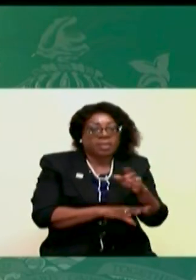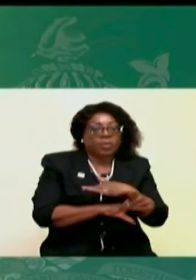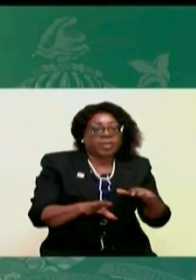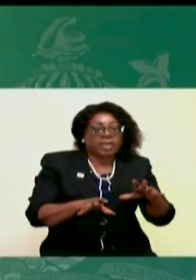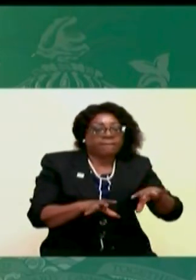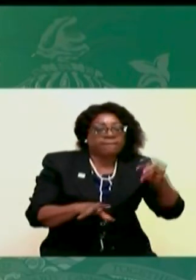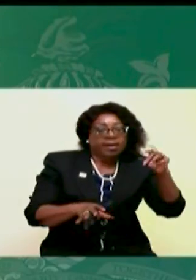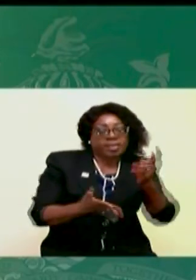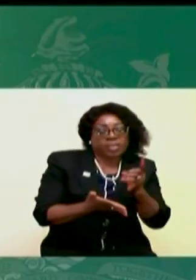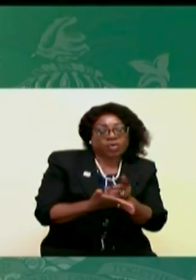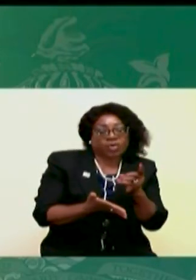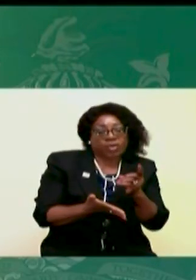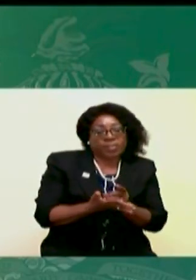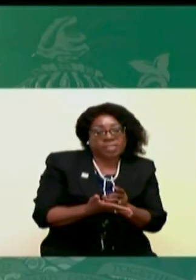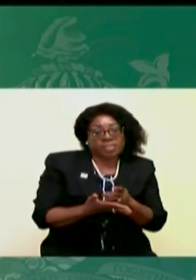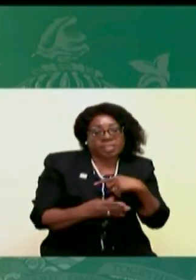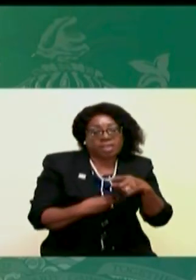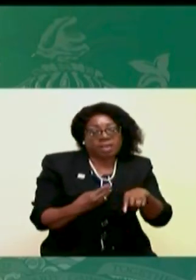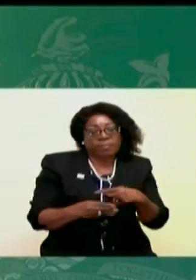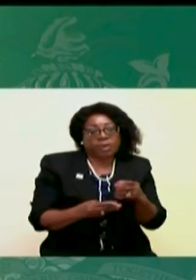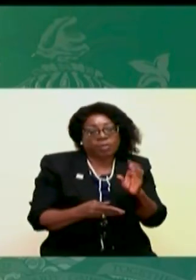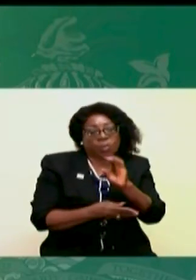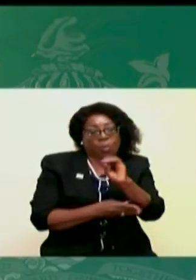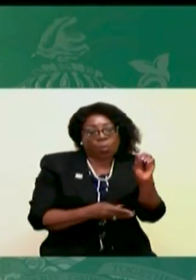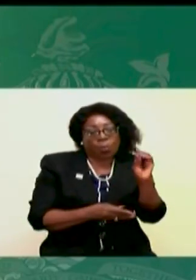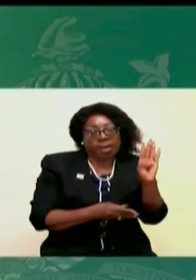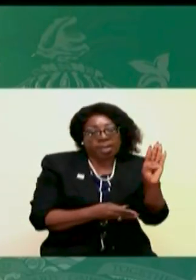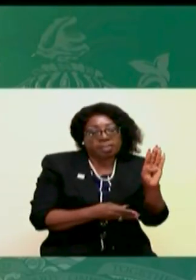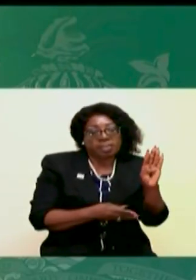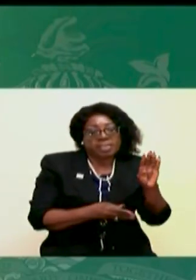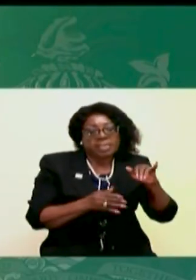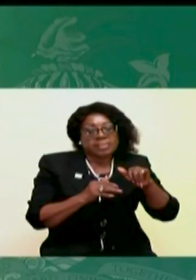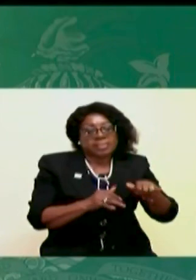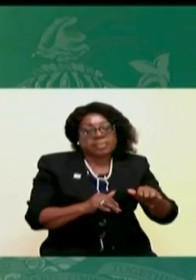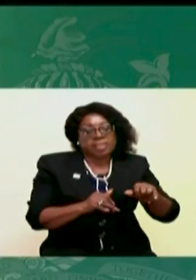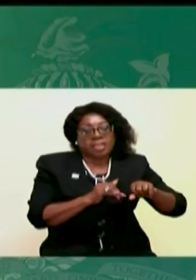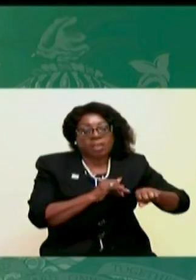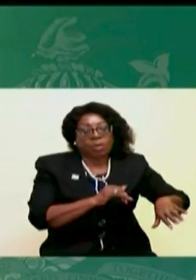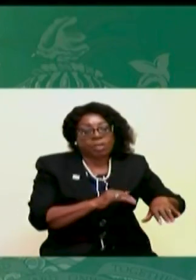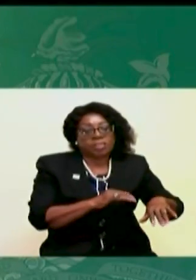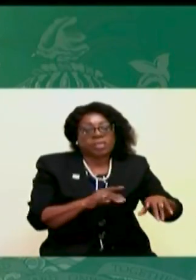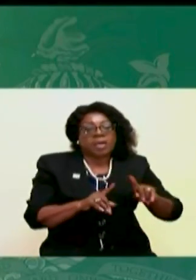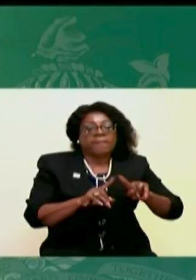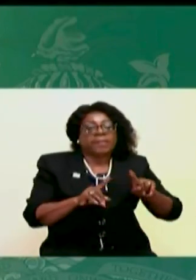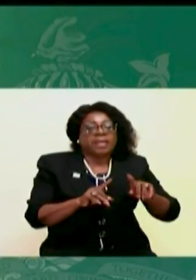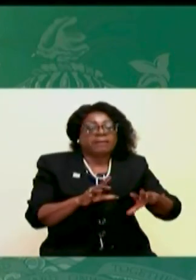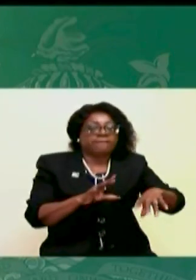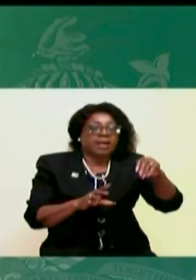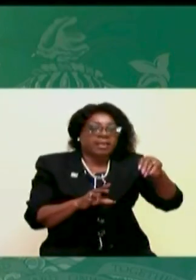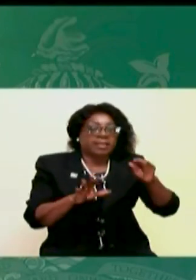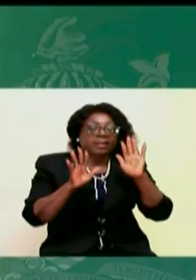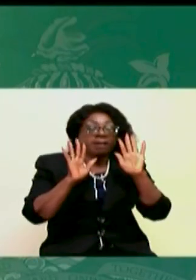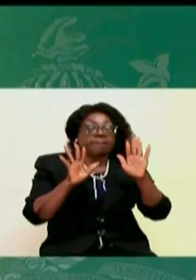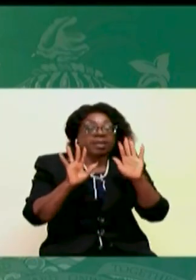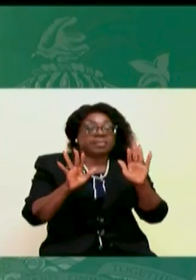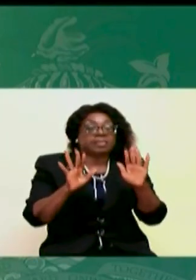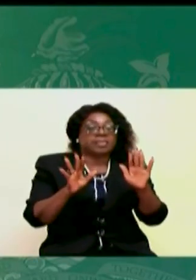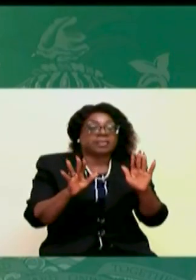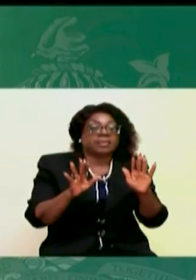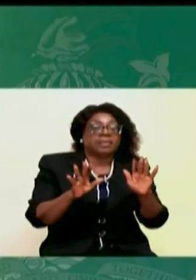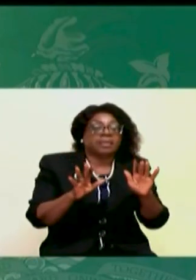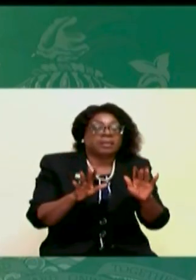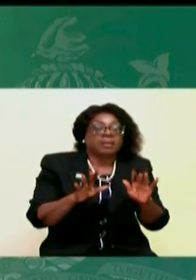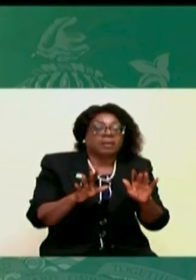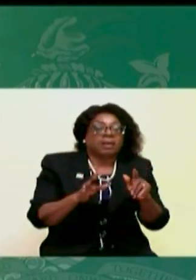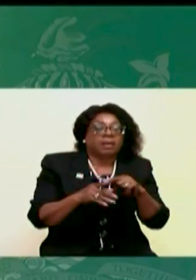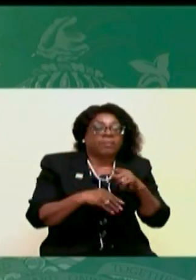the documents about Oban still to this day, still lost. But I find it amazing that when I listen to them speak